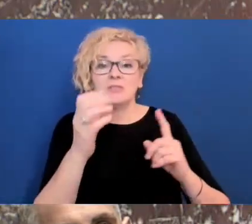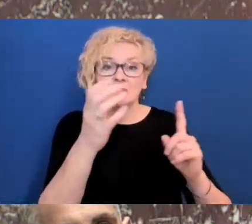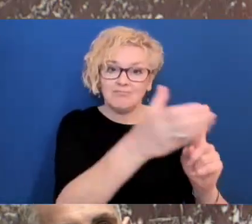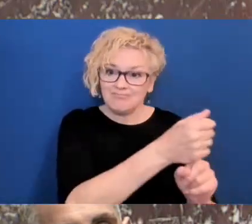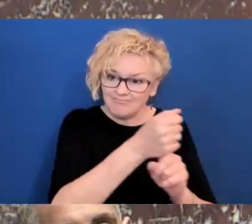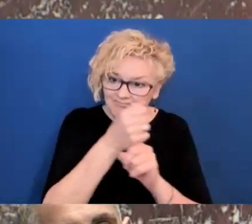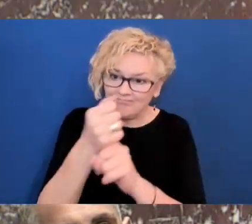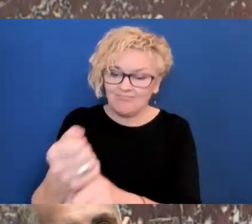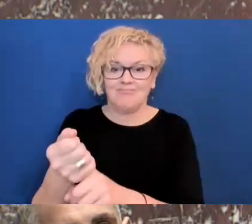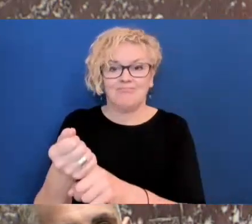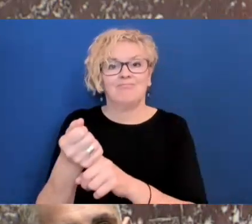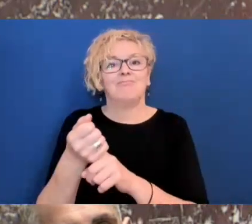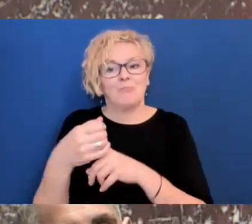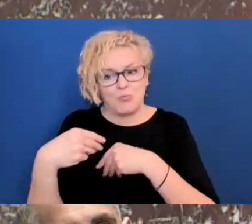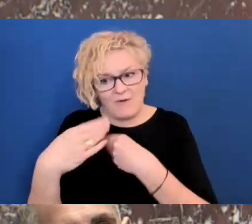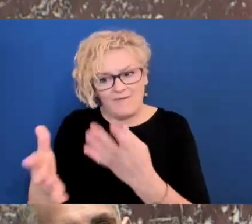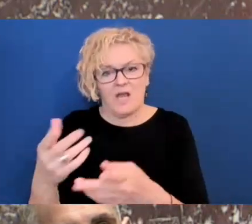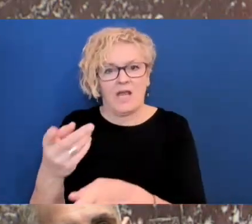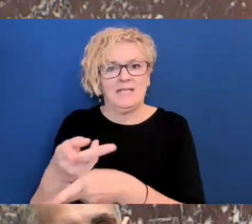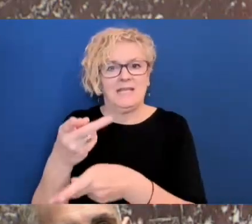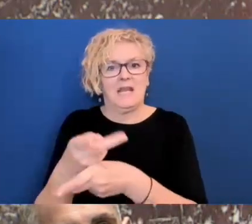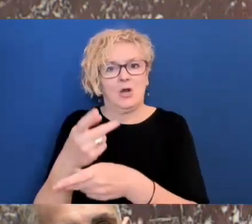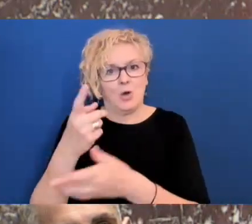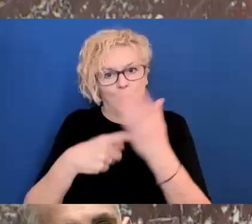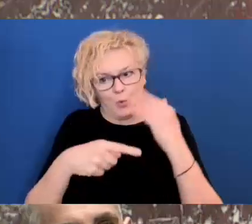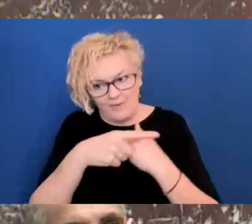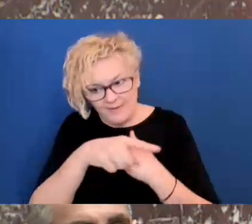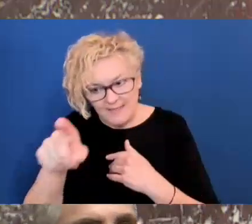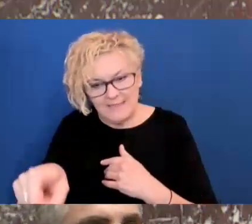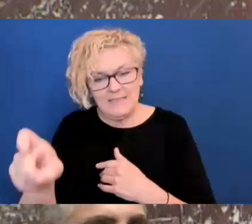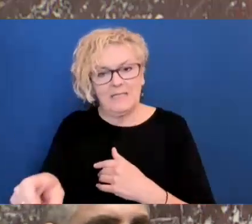tragic incidents occur again?